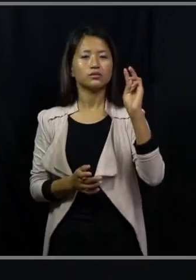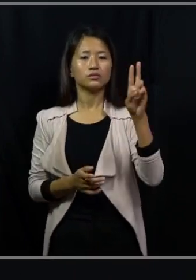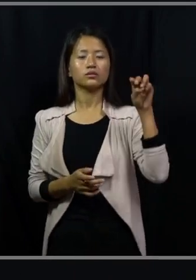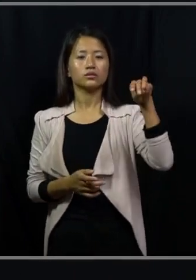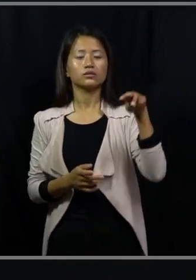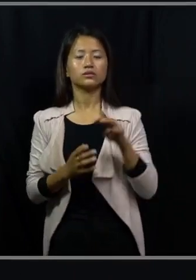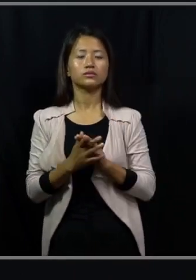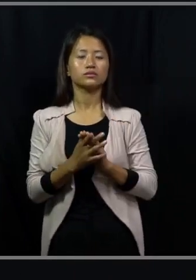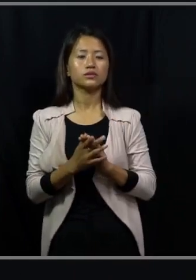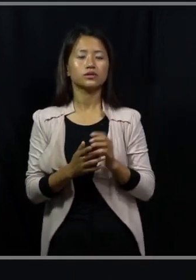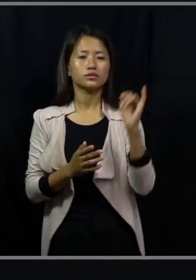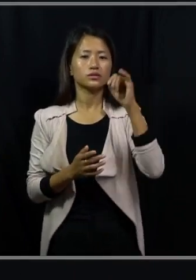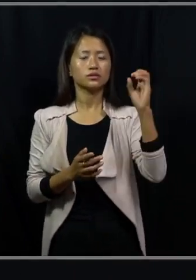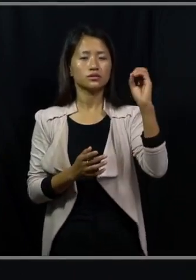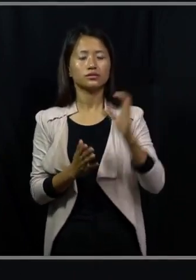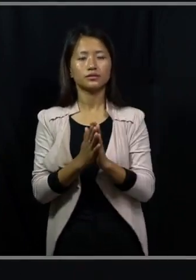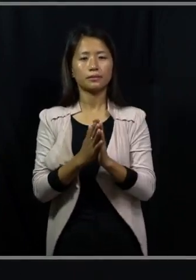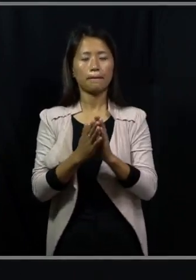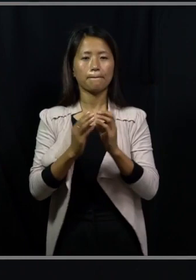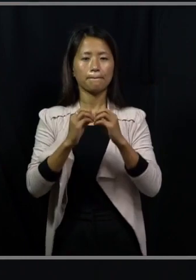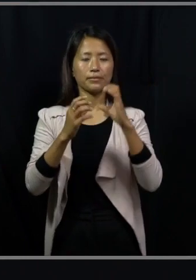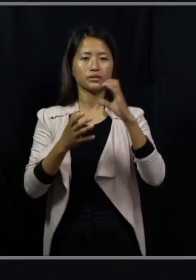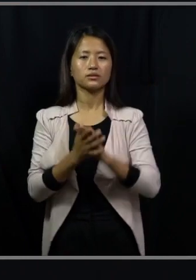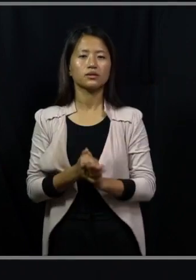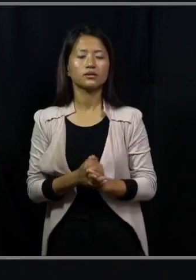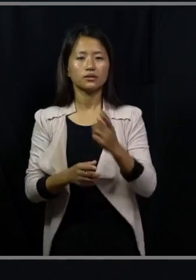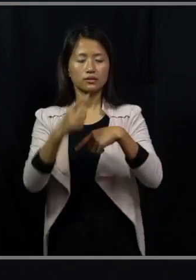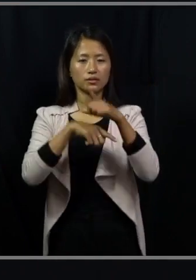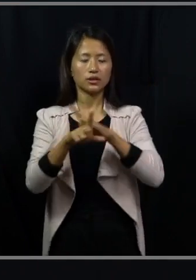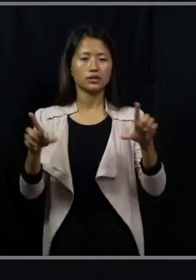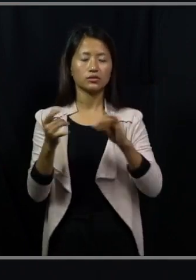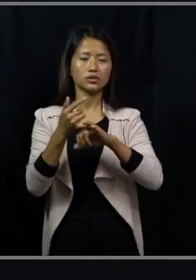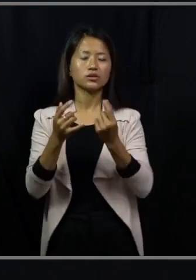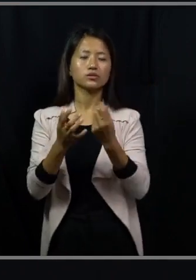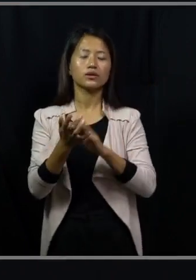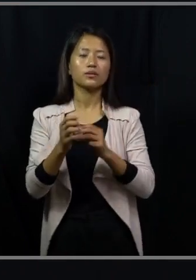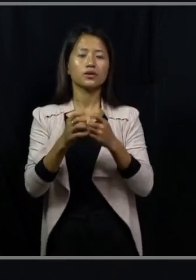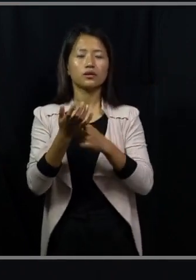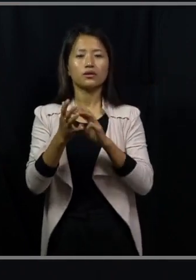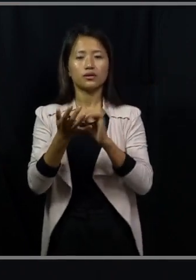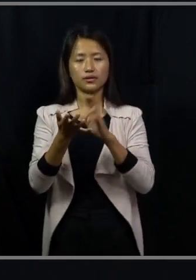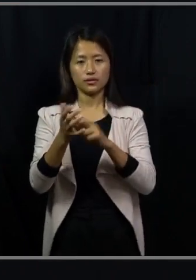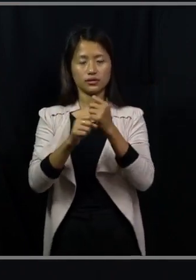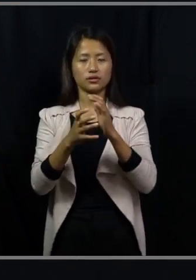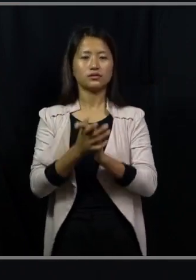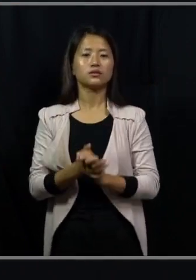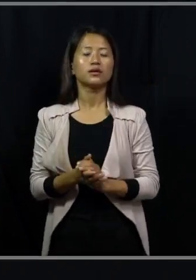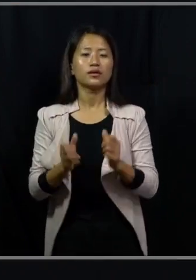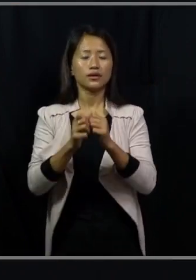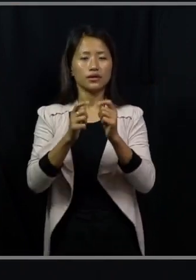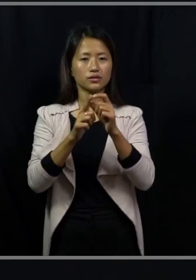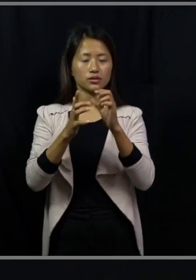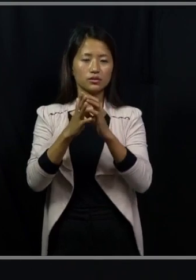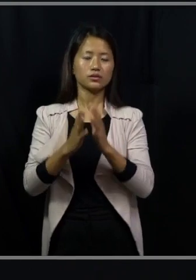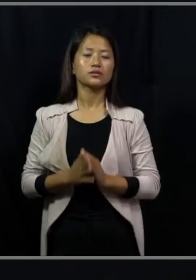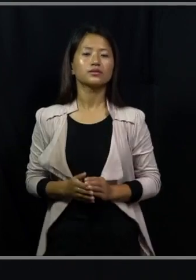BC, the letter became cuneiform and the language was Sumerian. And so the Akkadians, they adopted the Sumerian